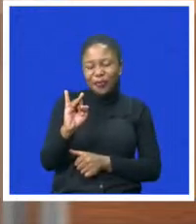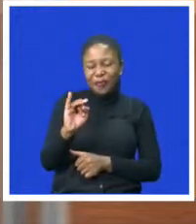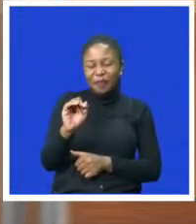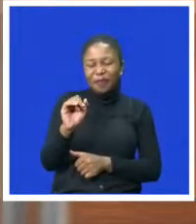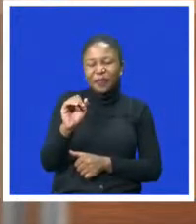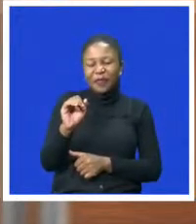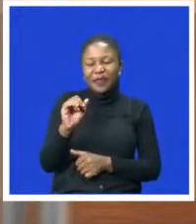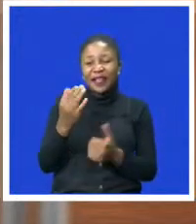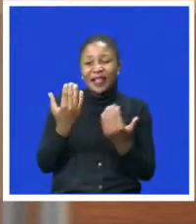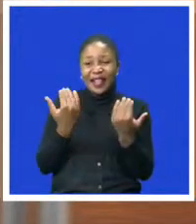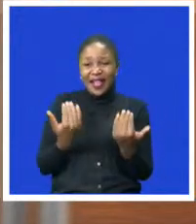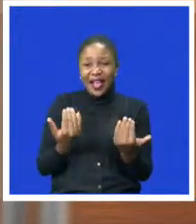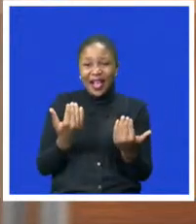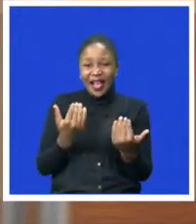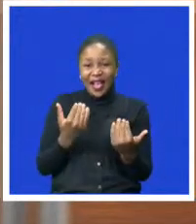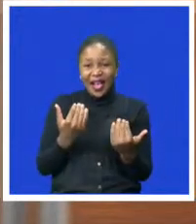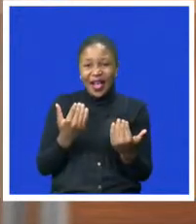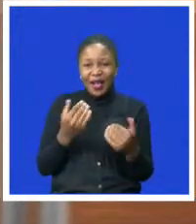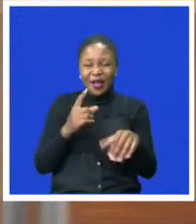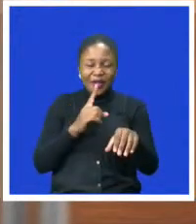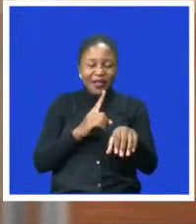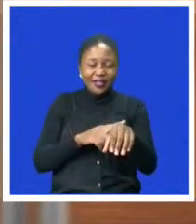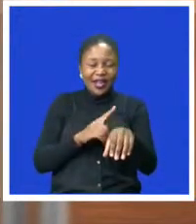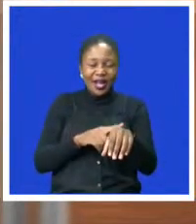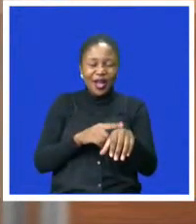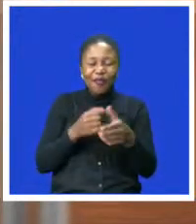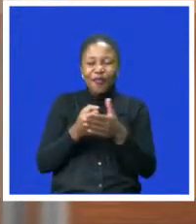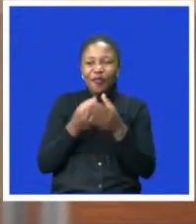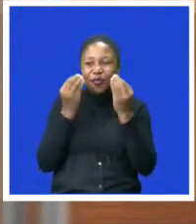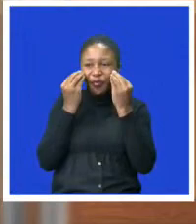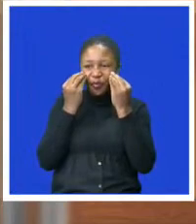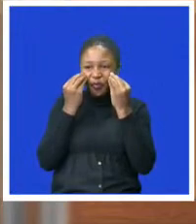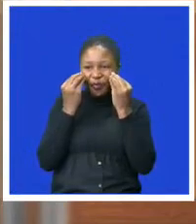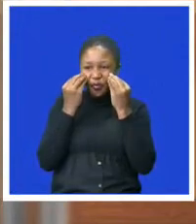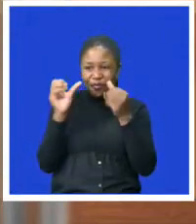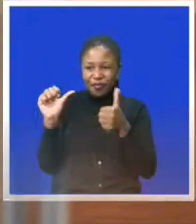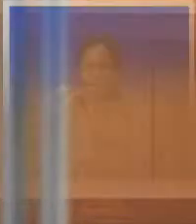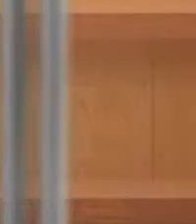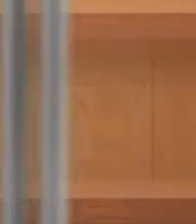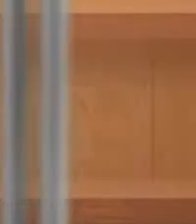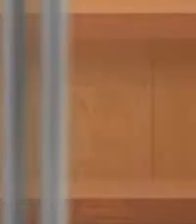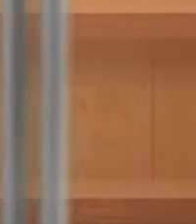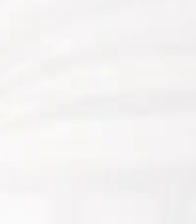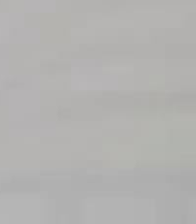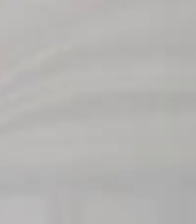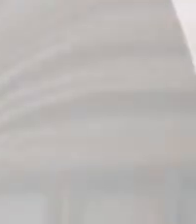screens because Nogwazi will be back after this infomercial.